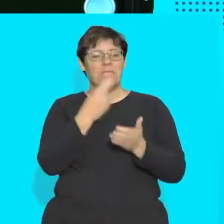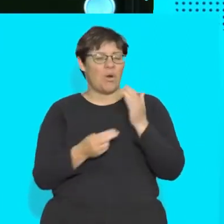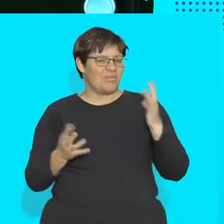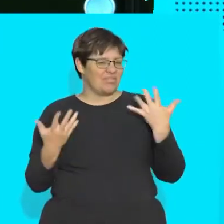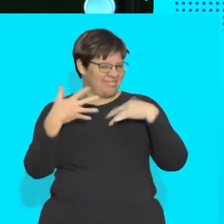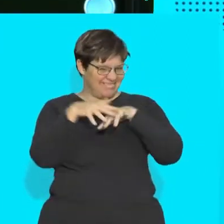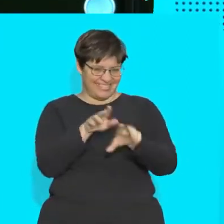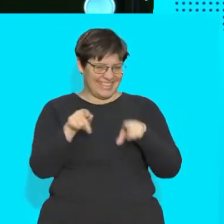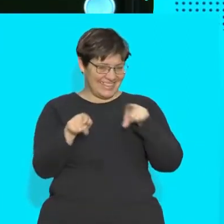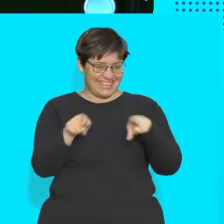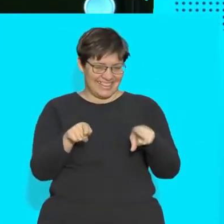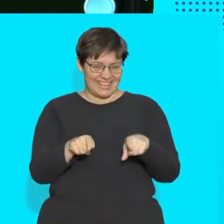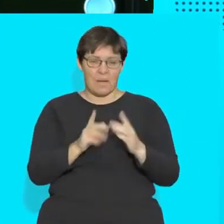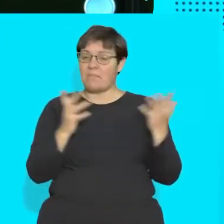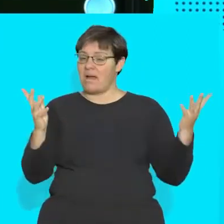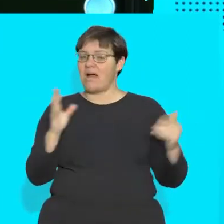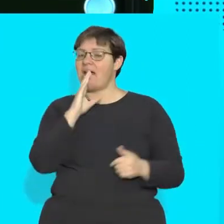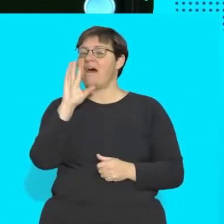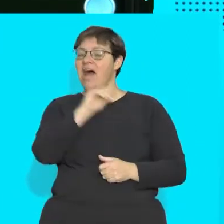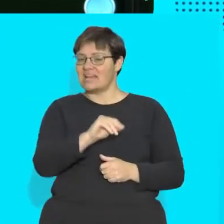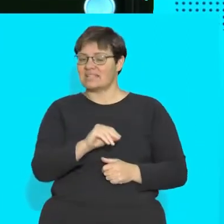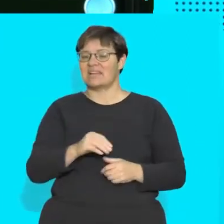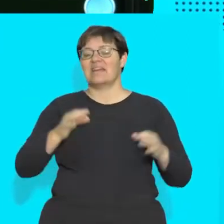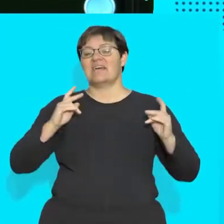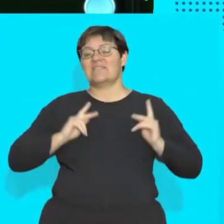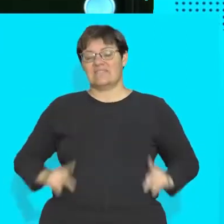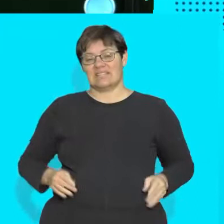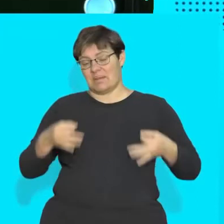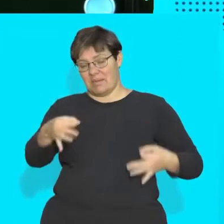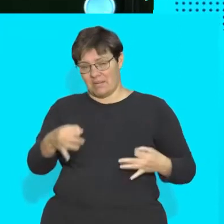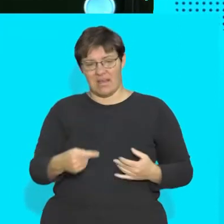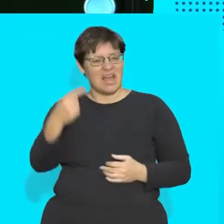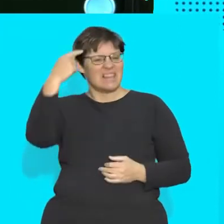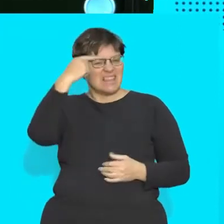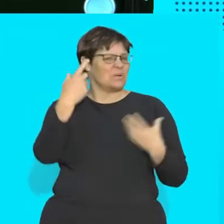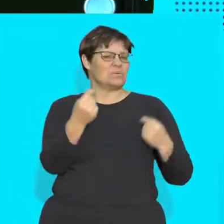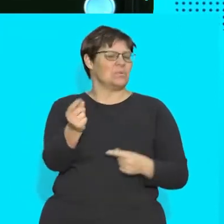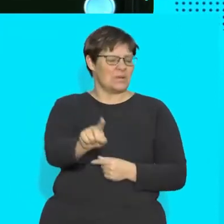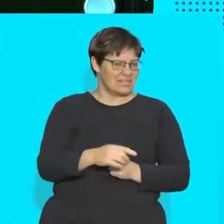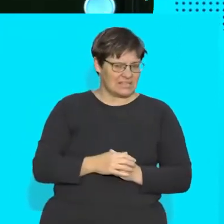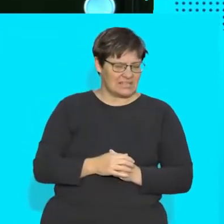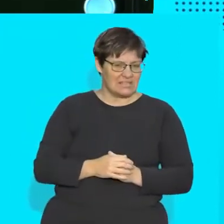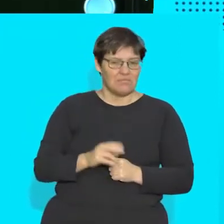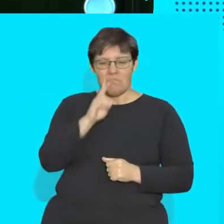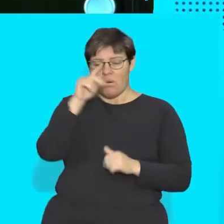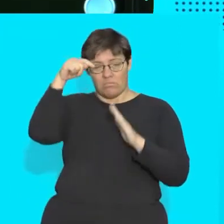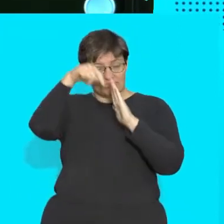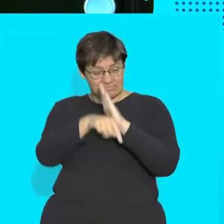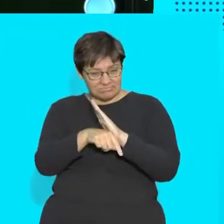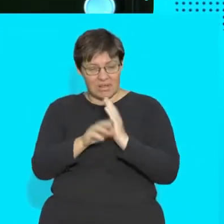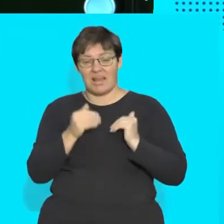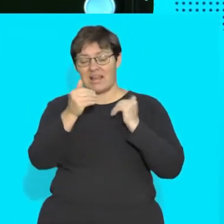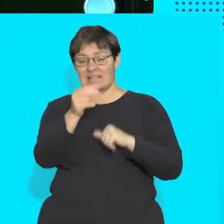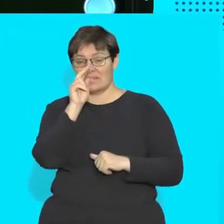goes into both, but it'll be asked in your physics paper. Think about what we've done. We're going to look at it in a little more detail in the next